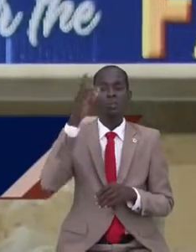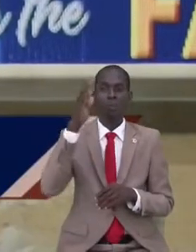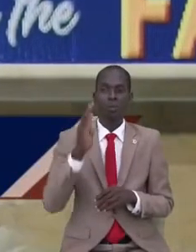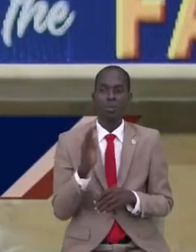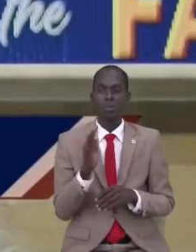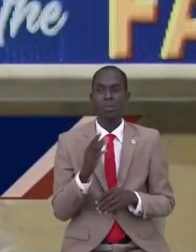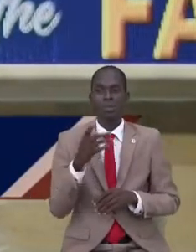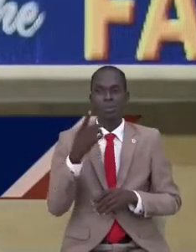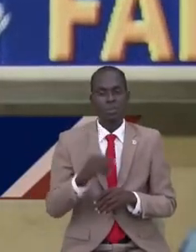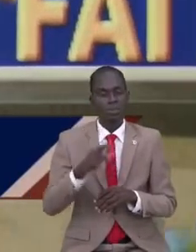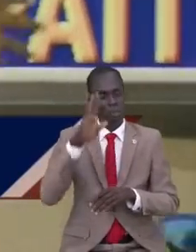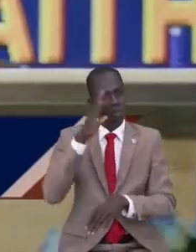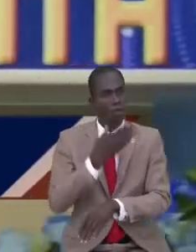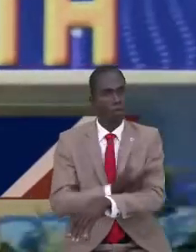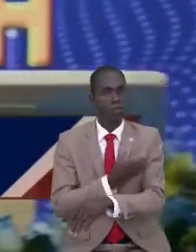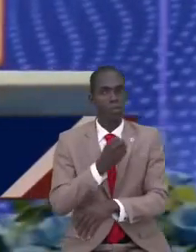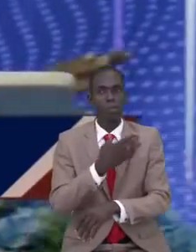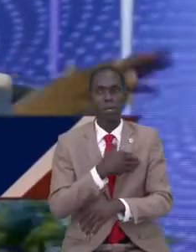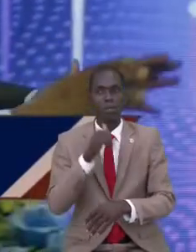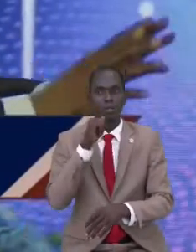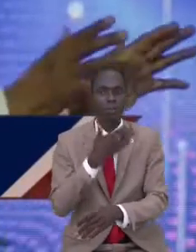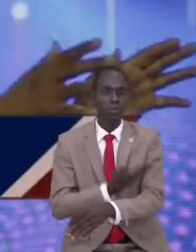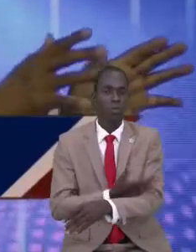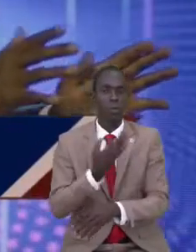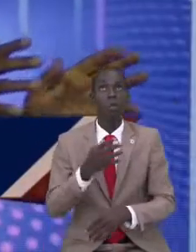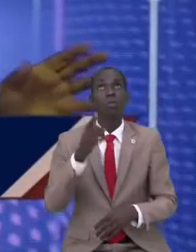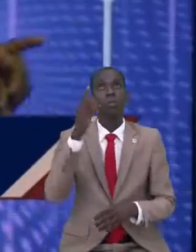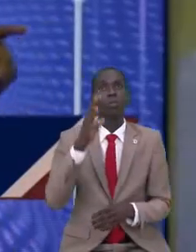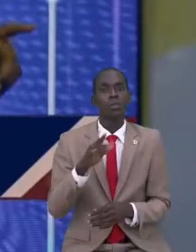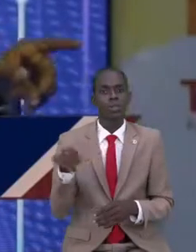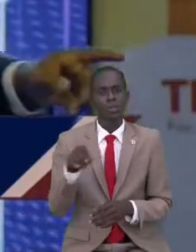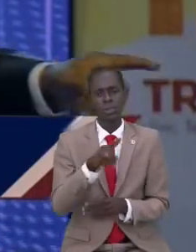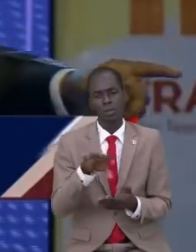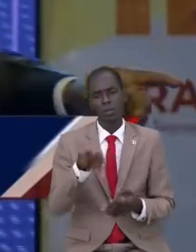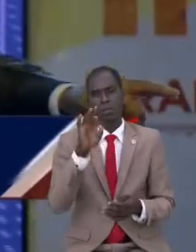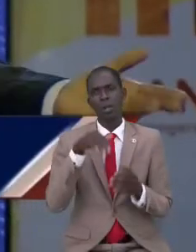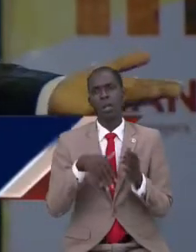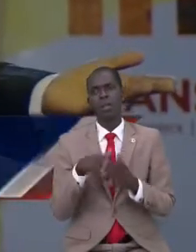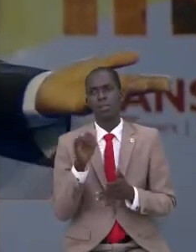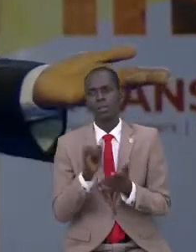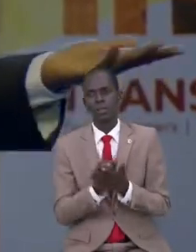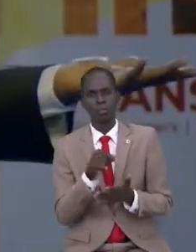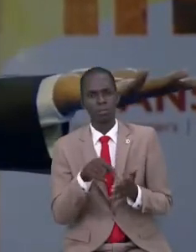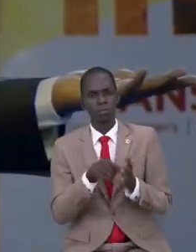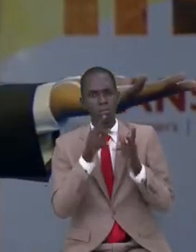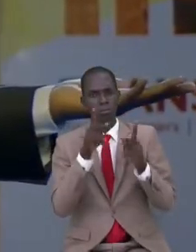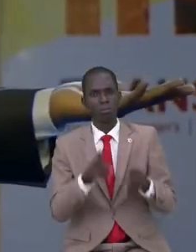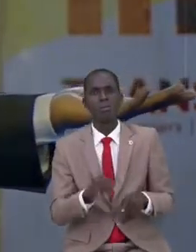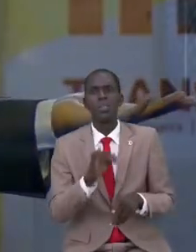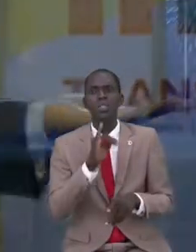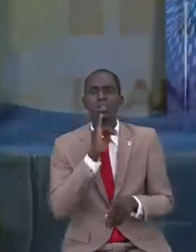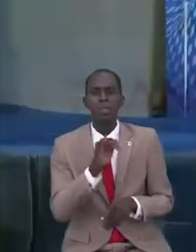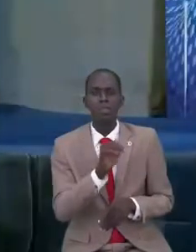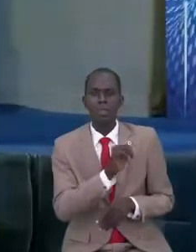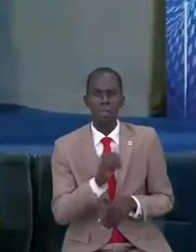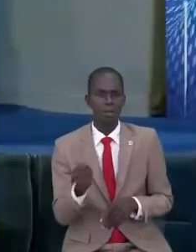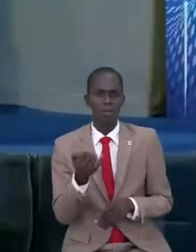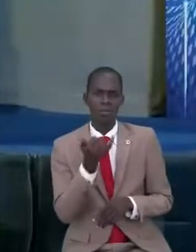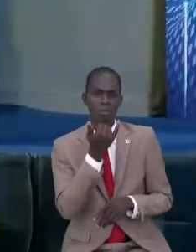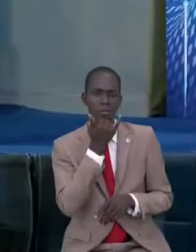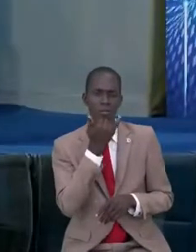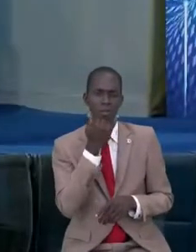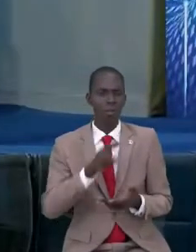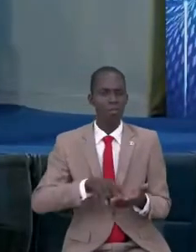the sons and the daughters of God, they've discovered this person is a faulty brother, is a